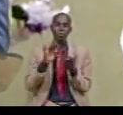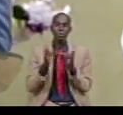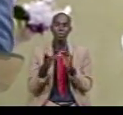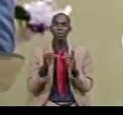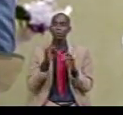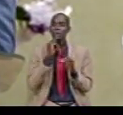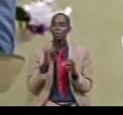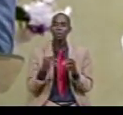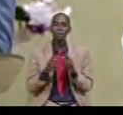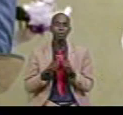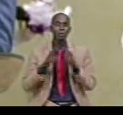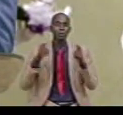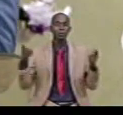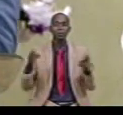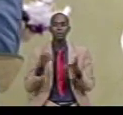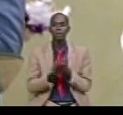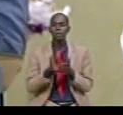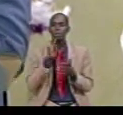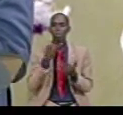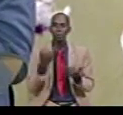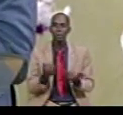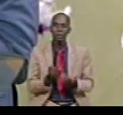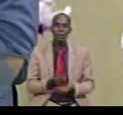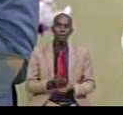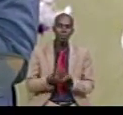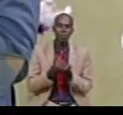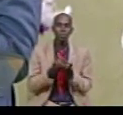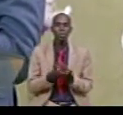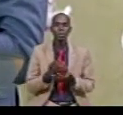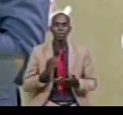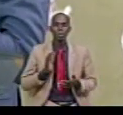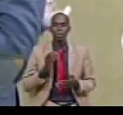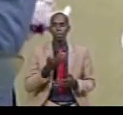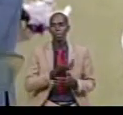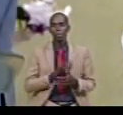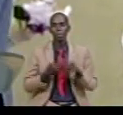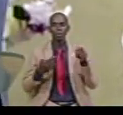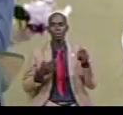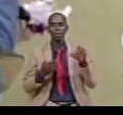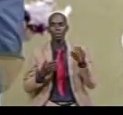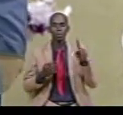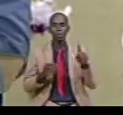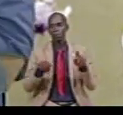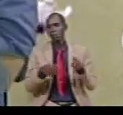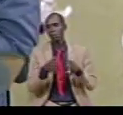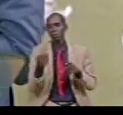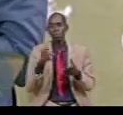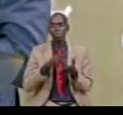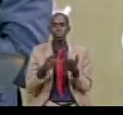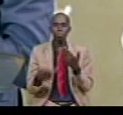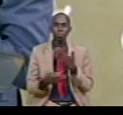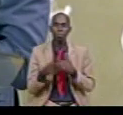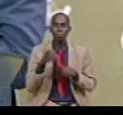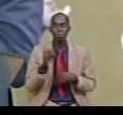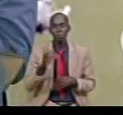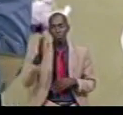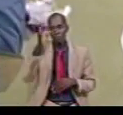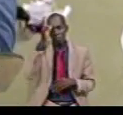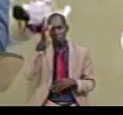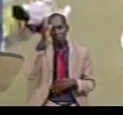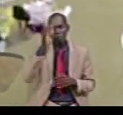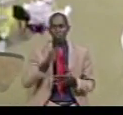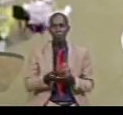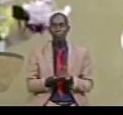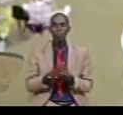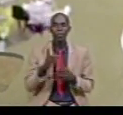now representing the driving force behind our global crusade and related programs. Daddy,